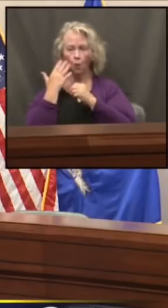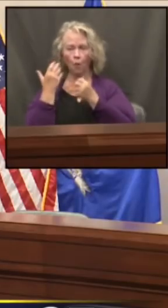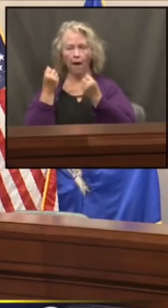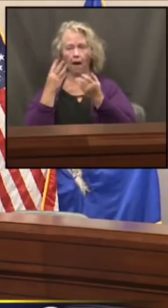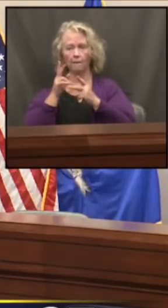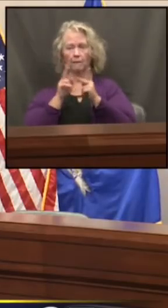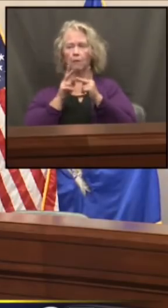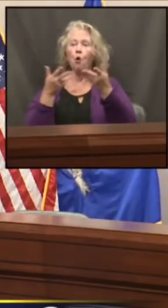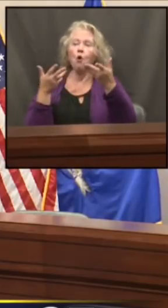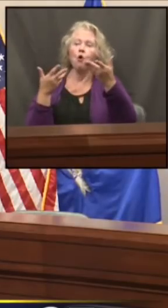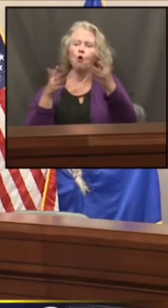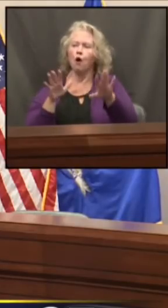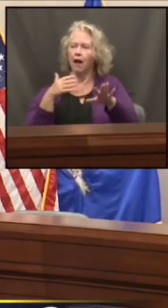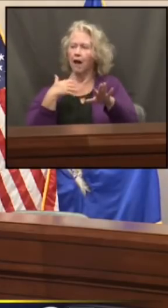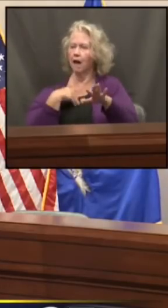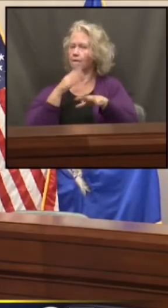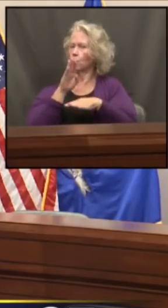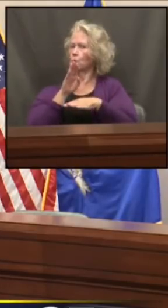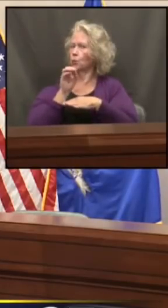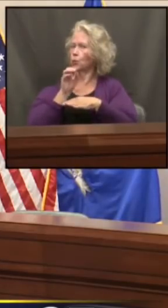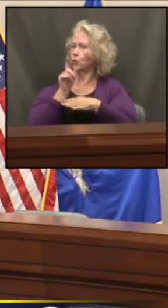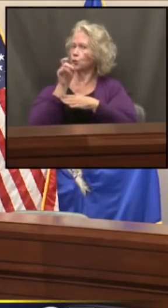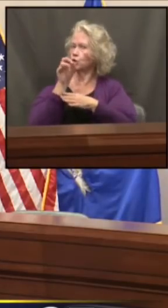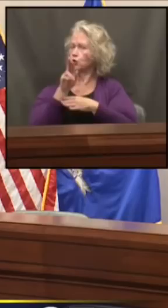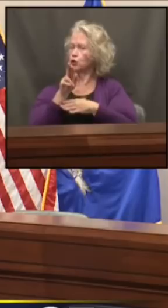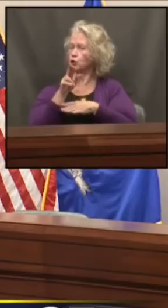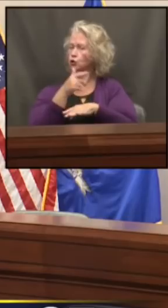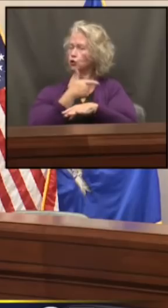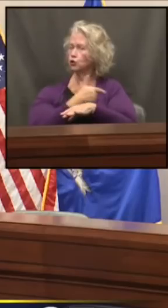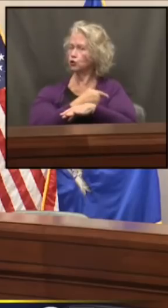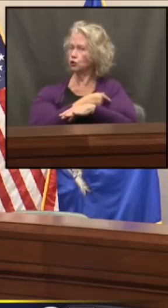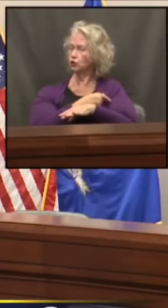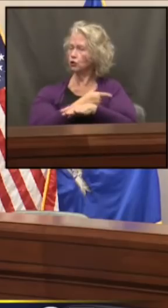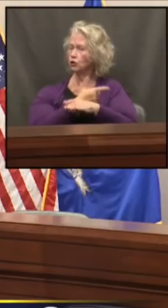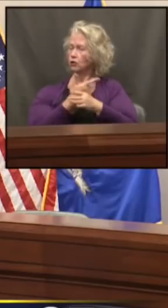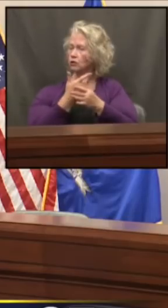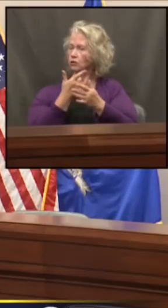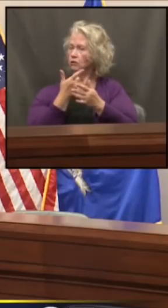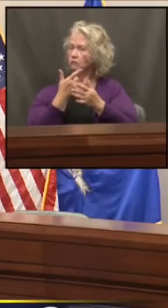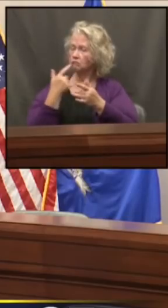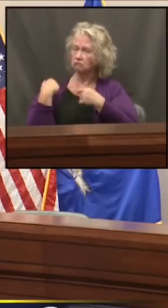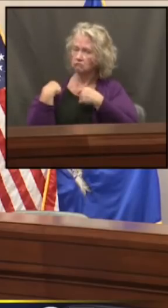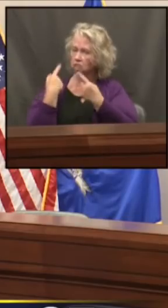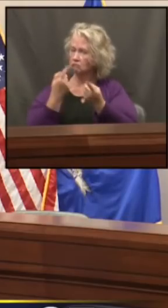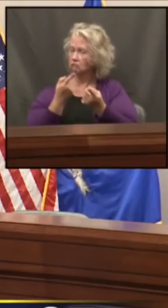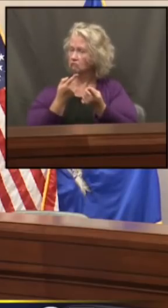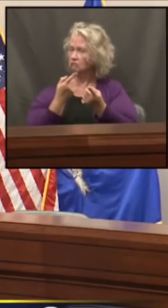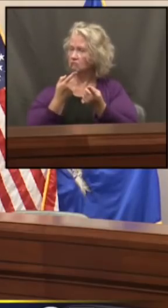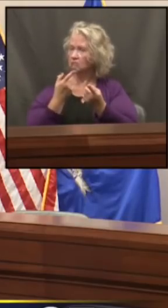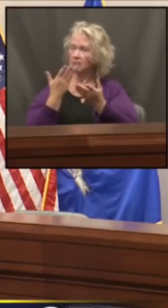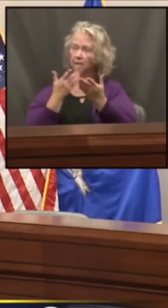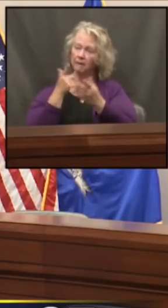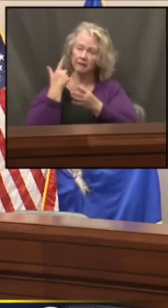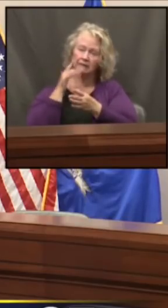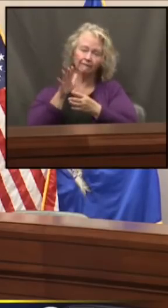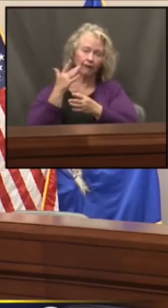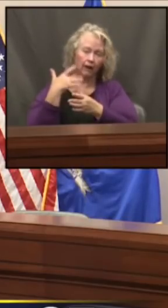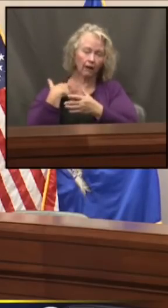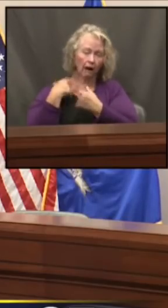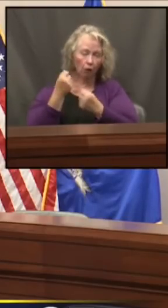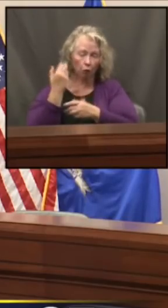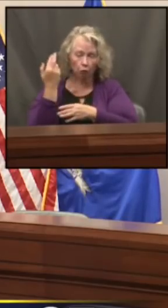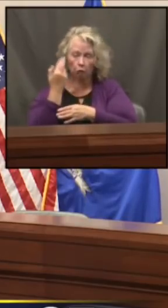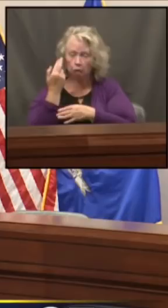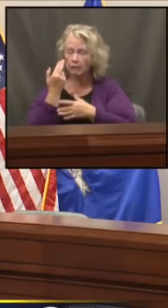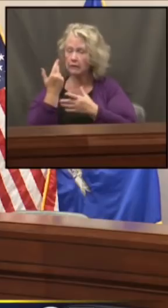already? The people who are immune, I never can say this word correctly, compromised, have been eligible